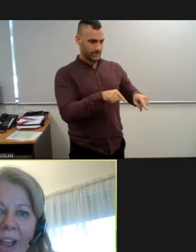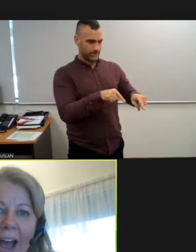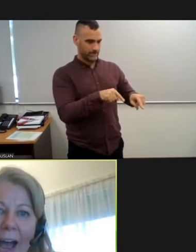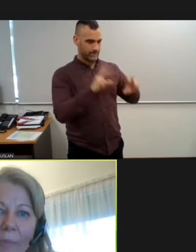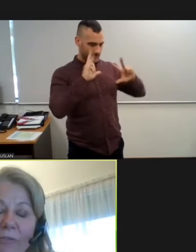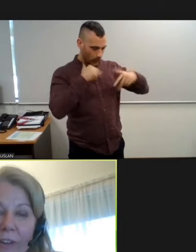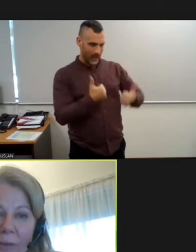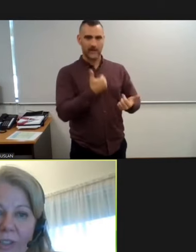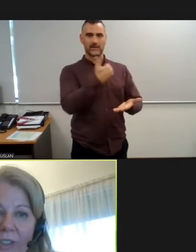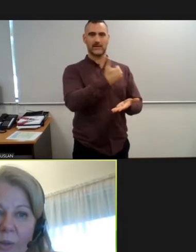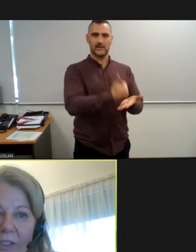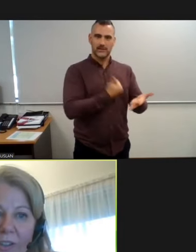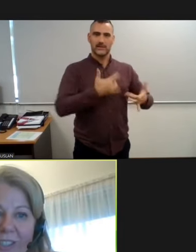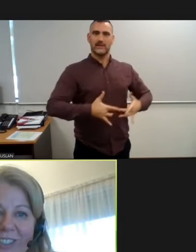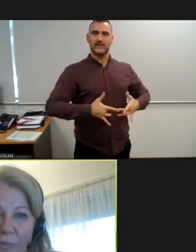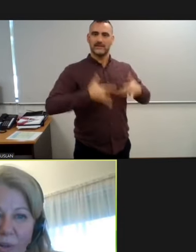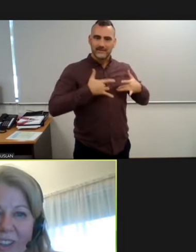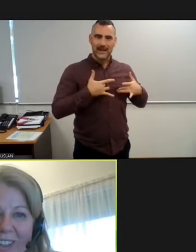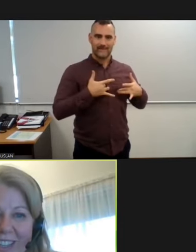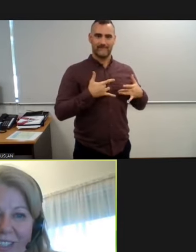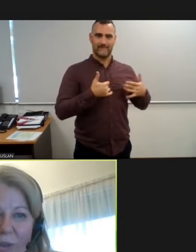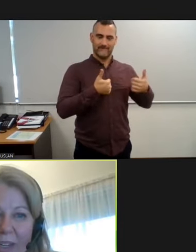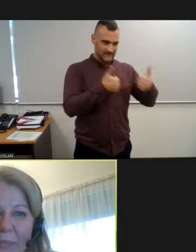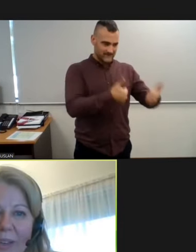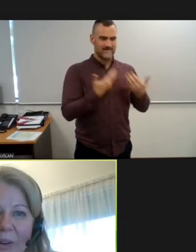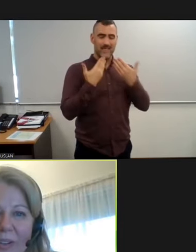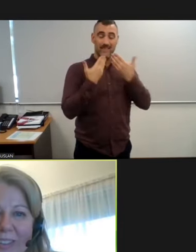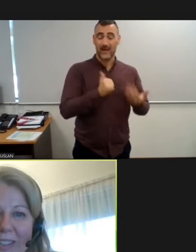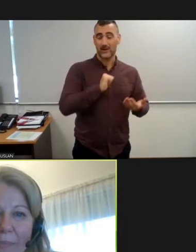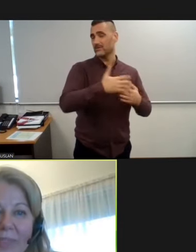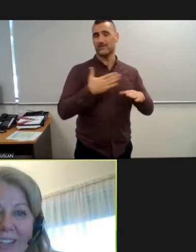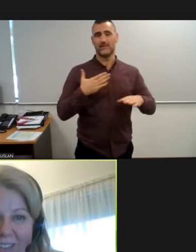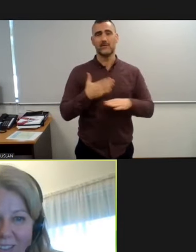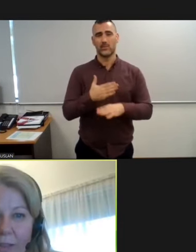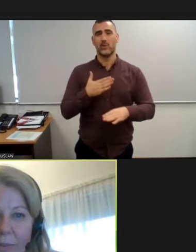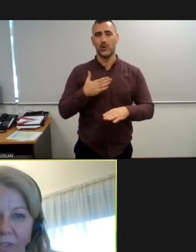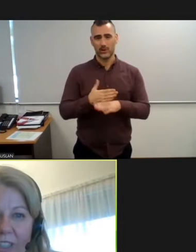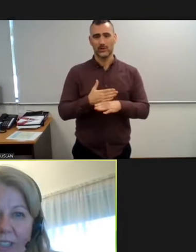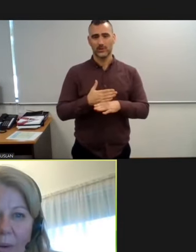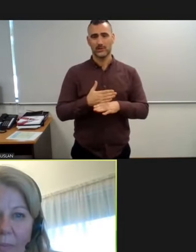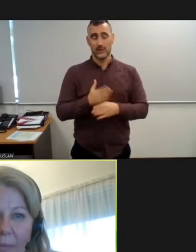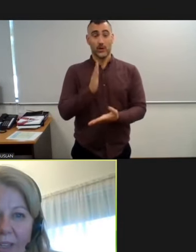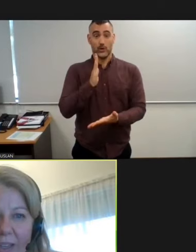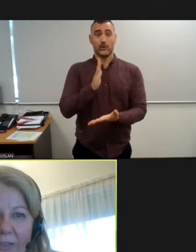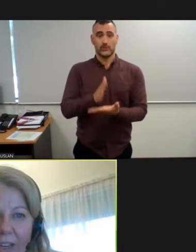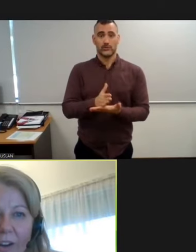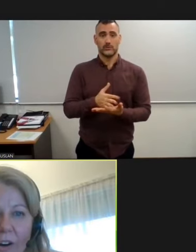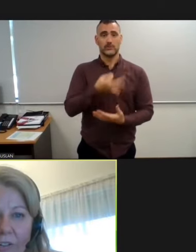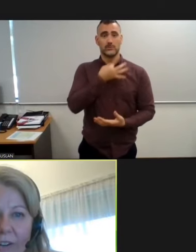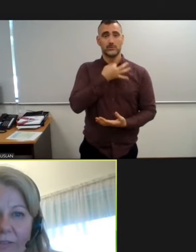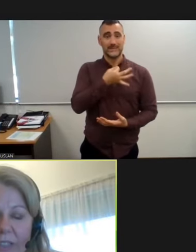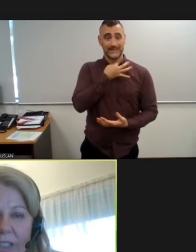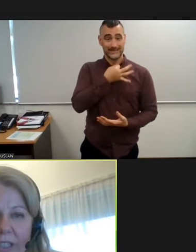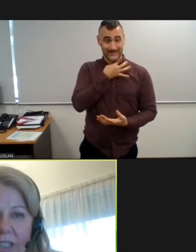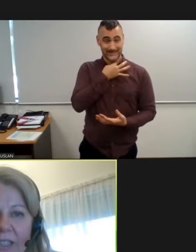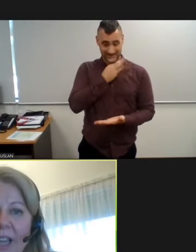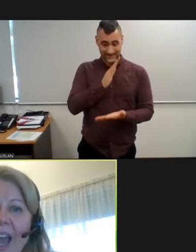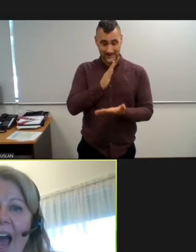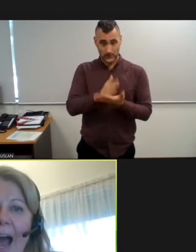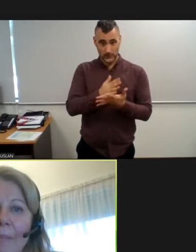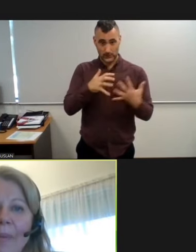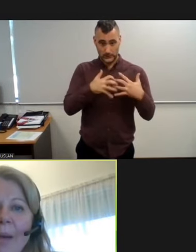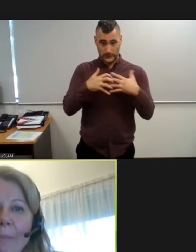So I really wanted to acknowledge the work that they're doing, because yes, it is a big risk when people are living in congregate